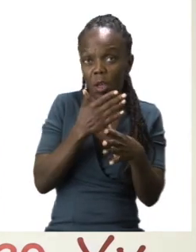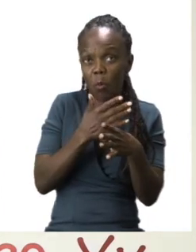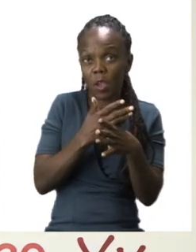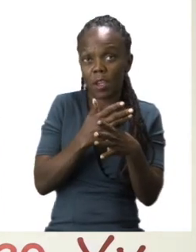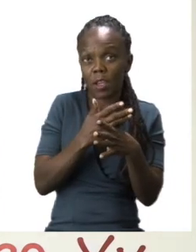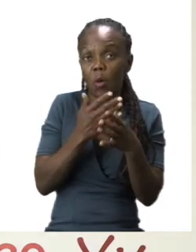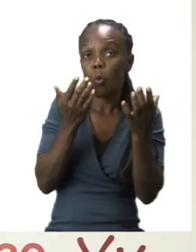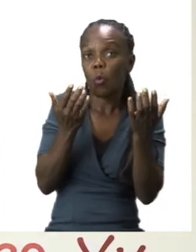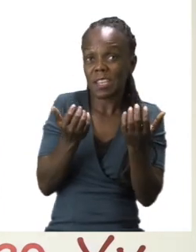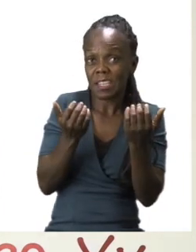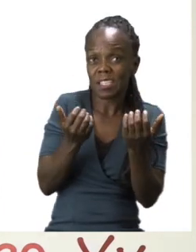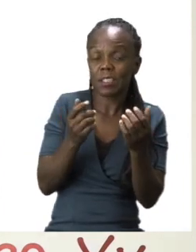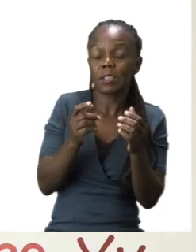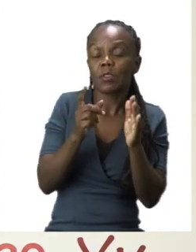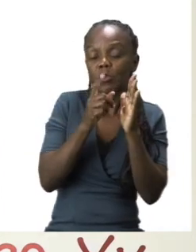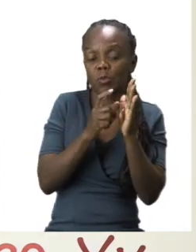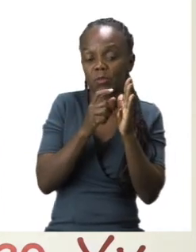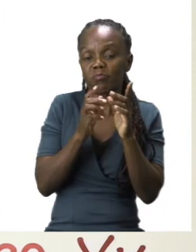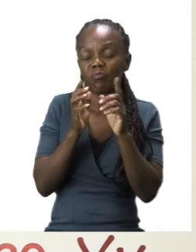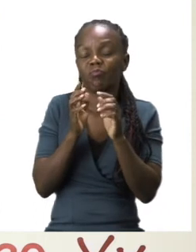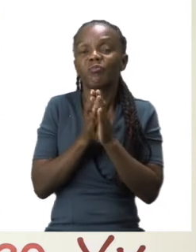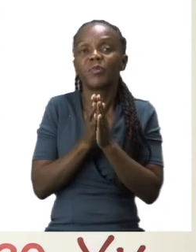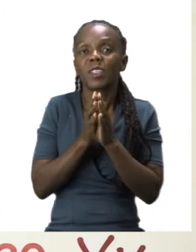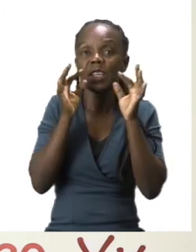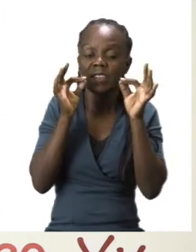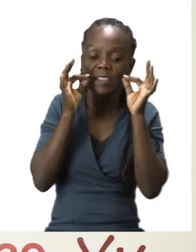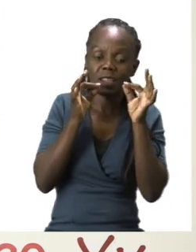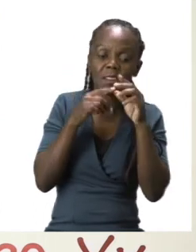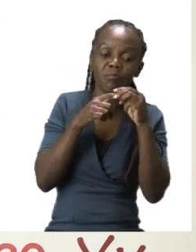Let us sing our special sanitizing song.